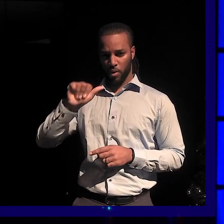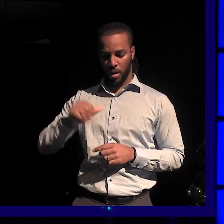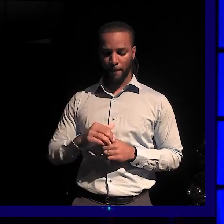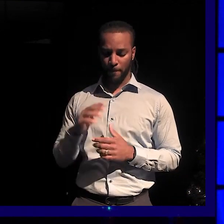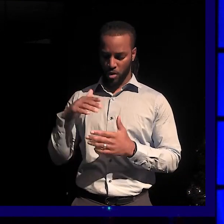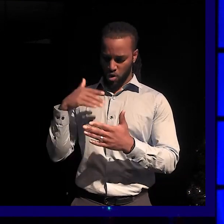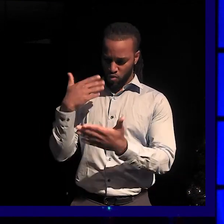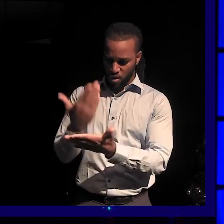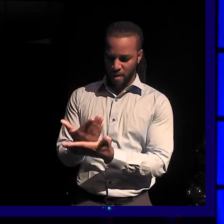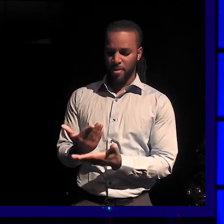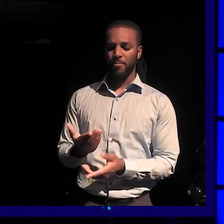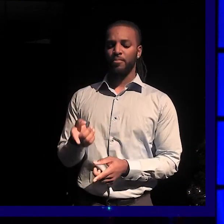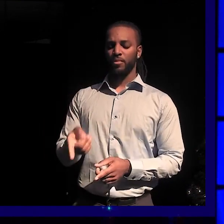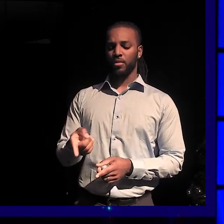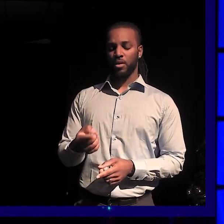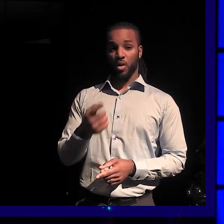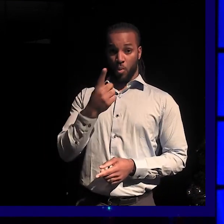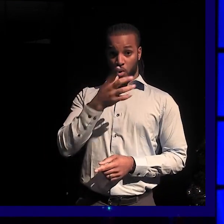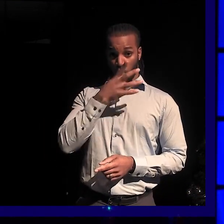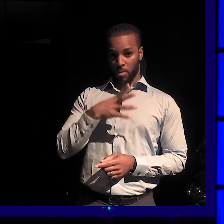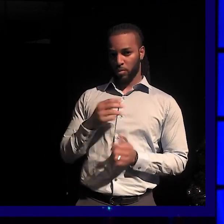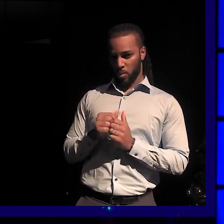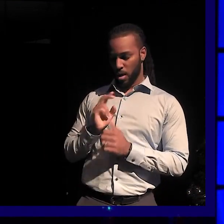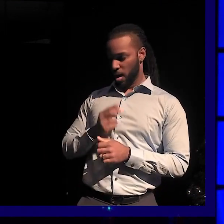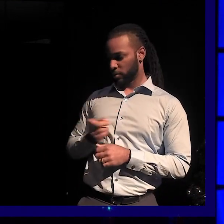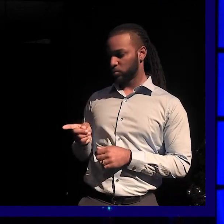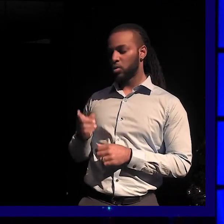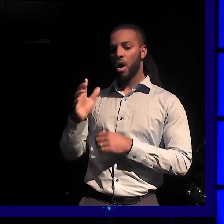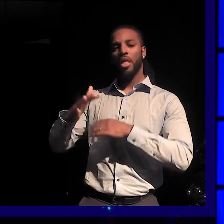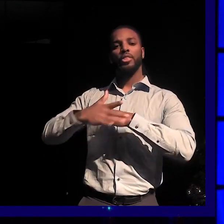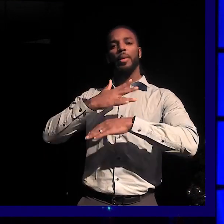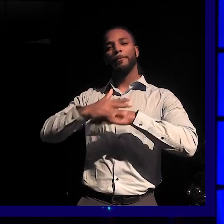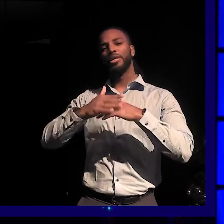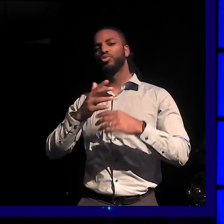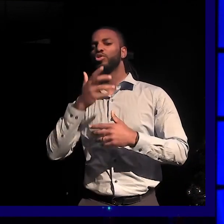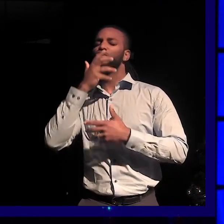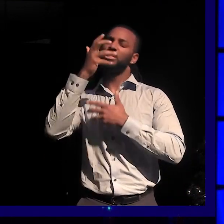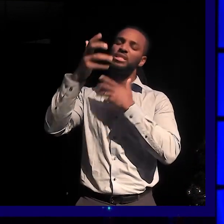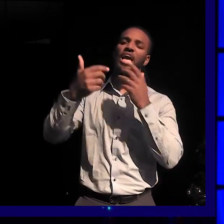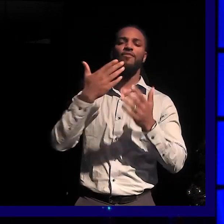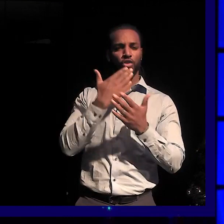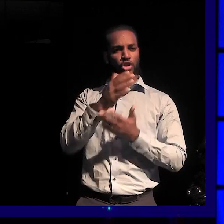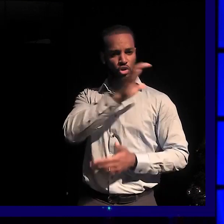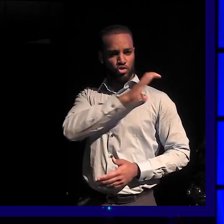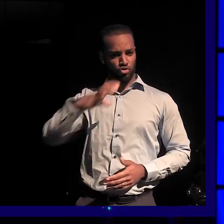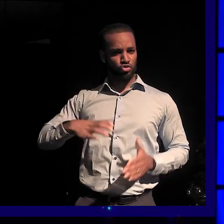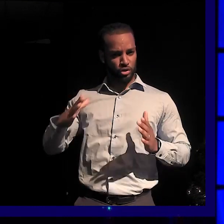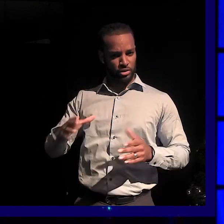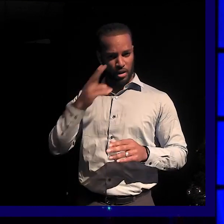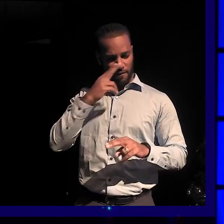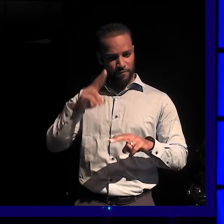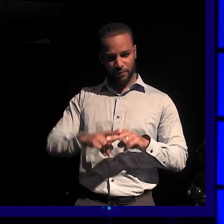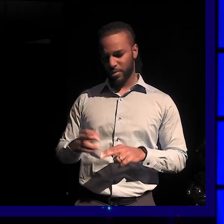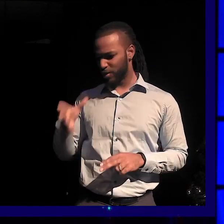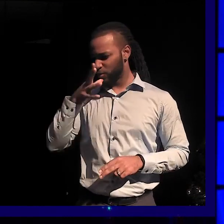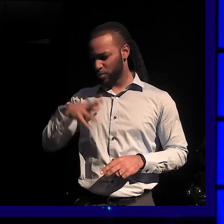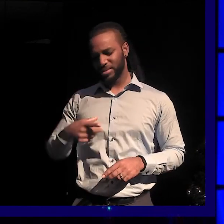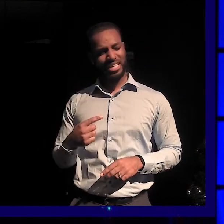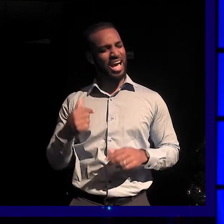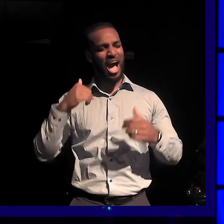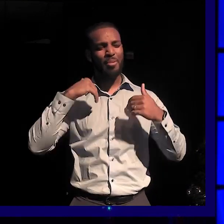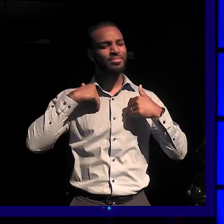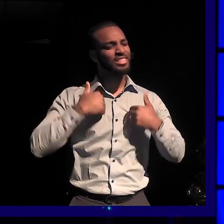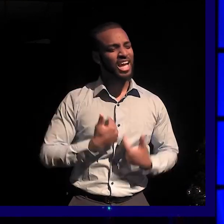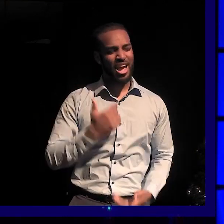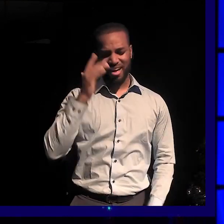we get there, and one of the women we were with, we were on the beach, and we were worshiping and singing, having good, clean, Christian fun. And she said, you know, I'm just tired of feeling